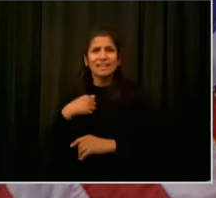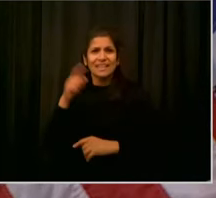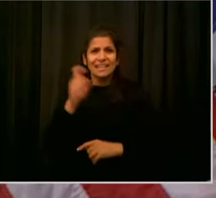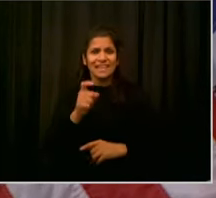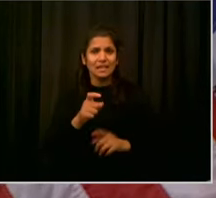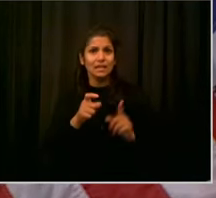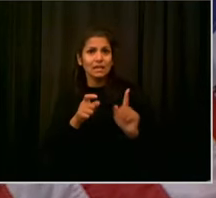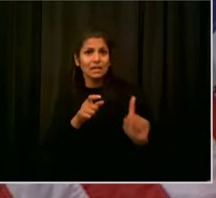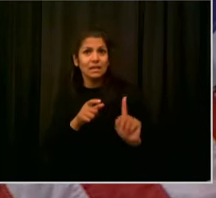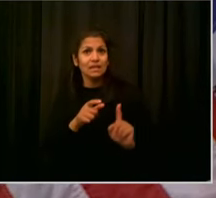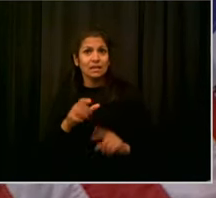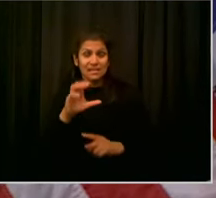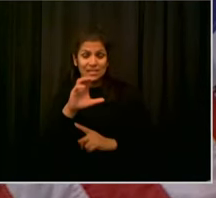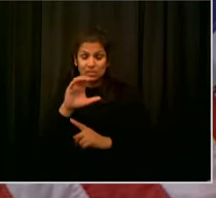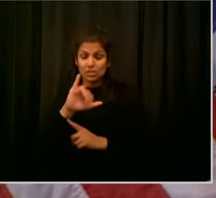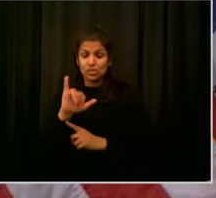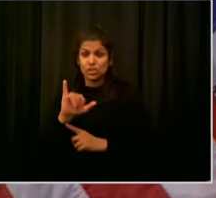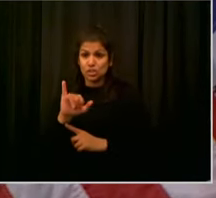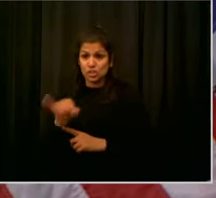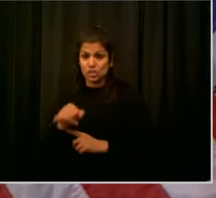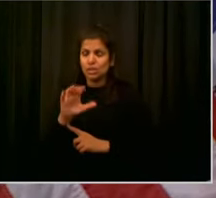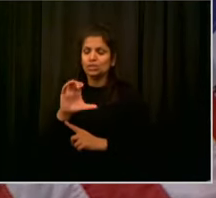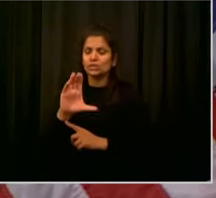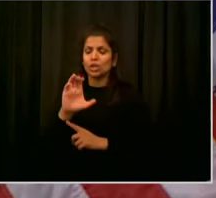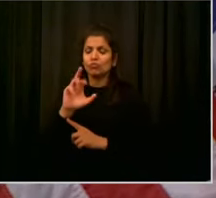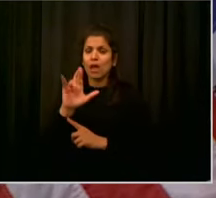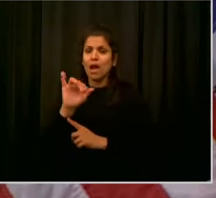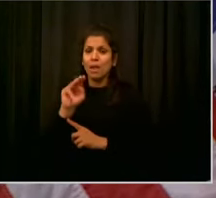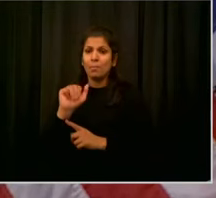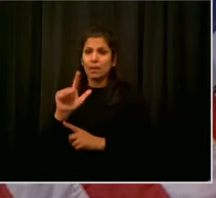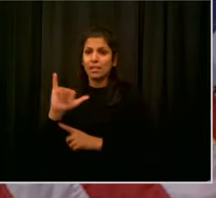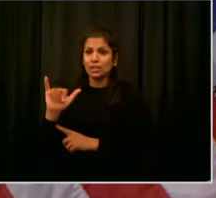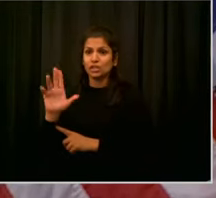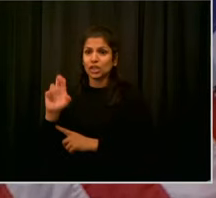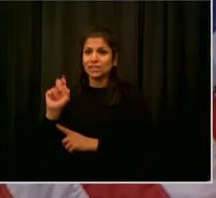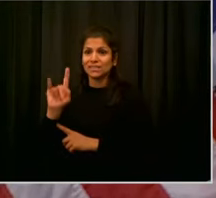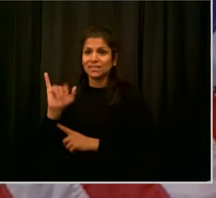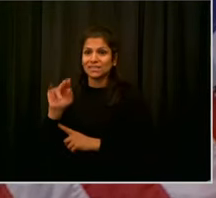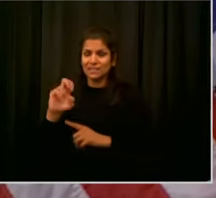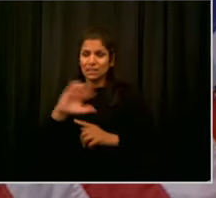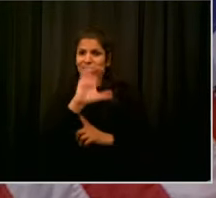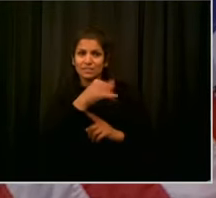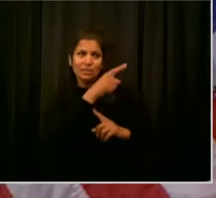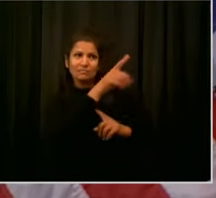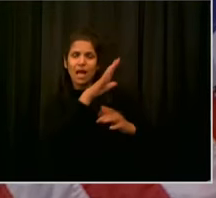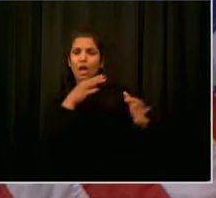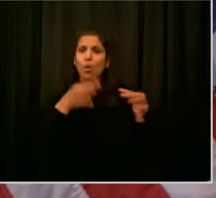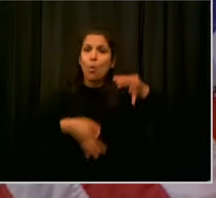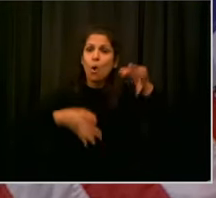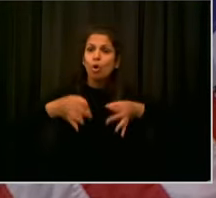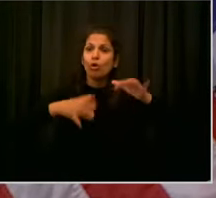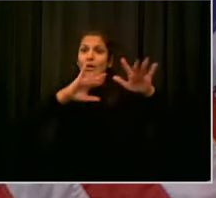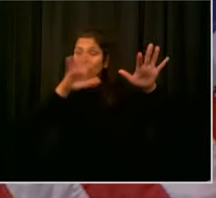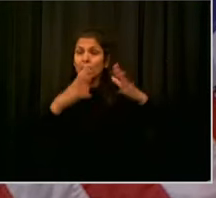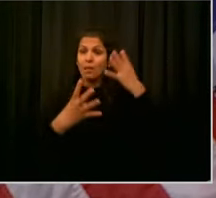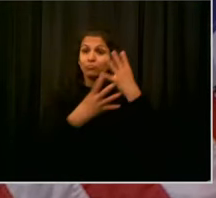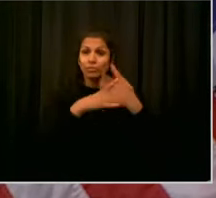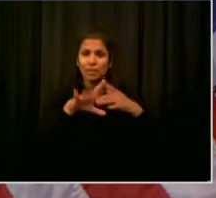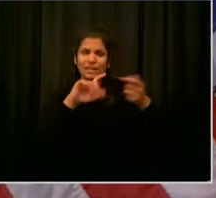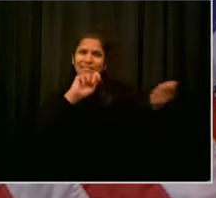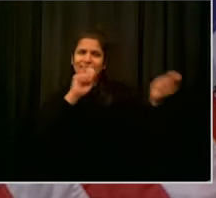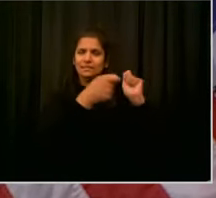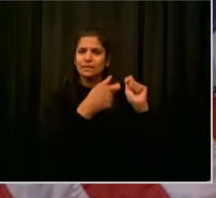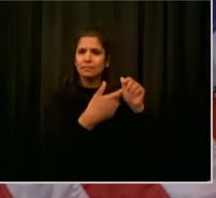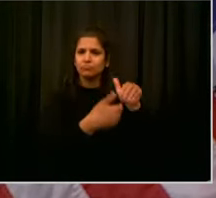right place in our communities. We have a lot of things we can do differently and better, and we will do them aggressively. And we need to get to Commissioner Shea's vision of